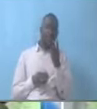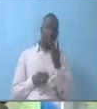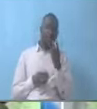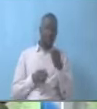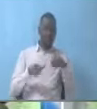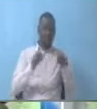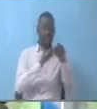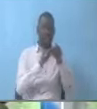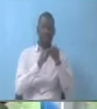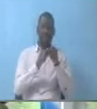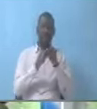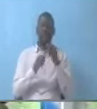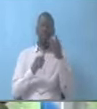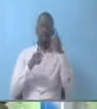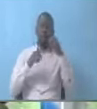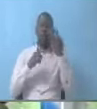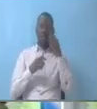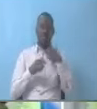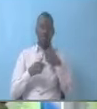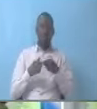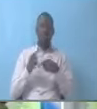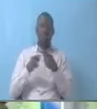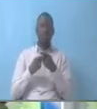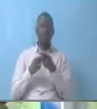these decrees.